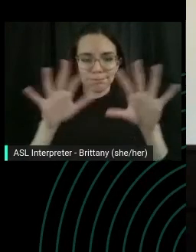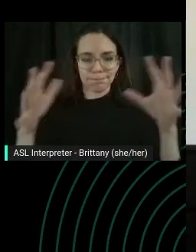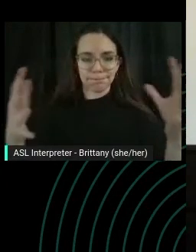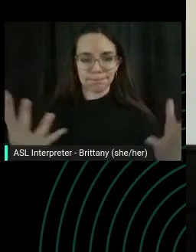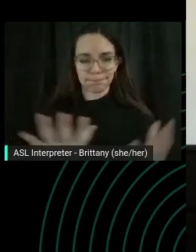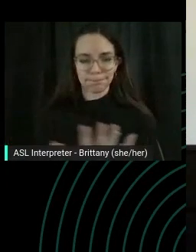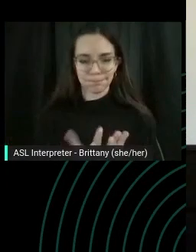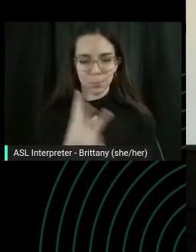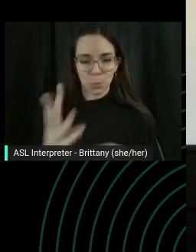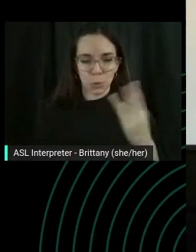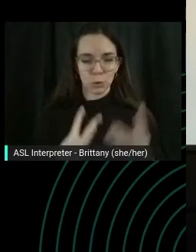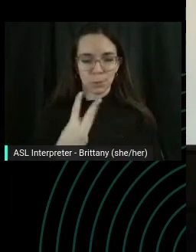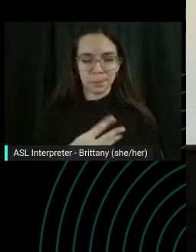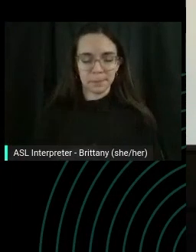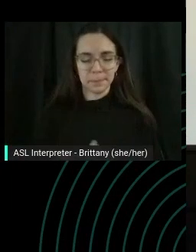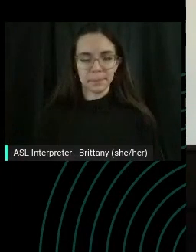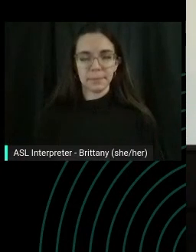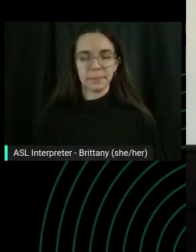aspects.